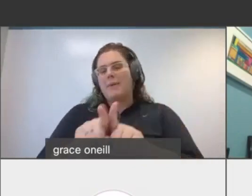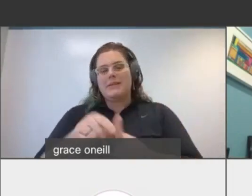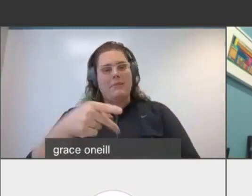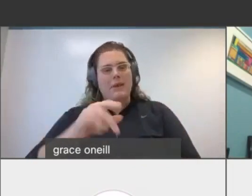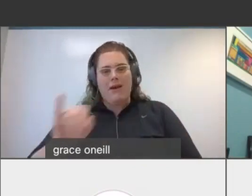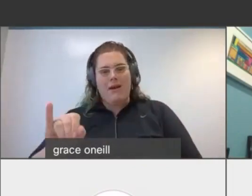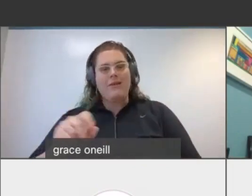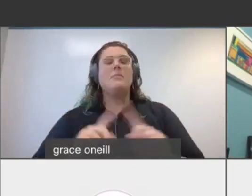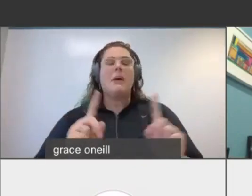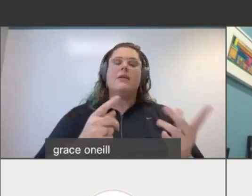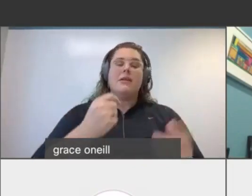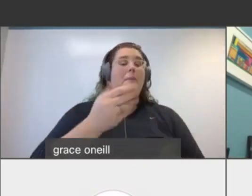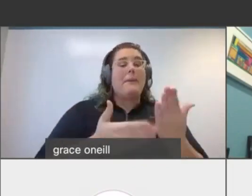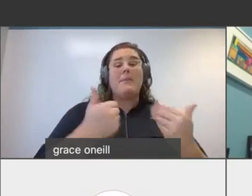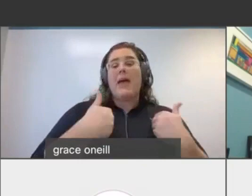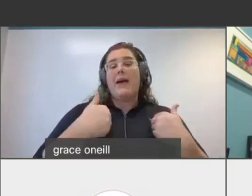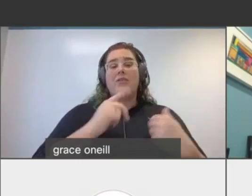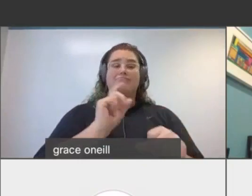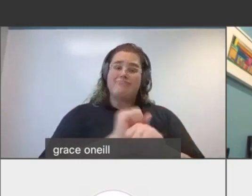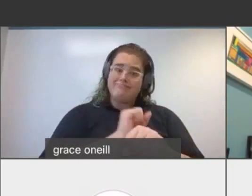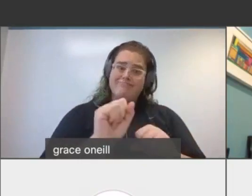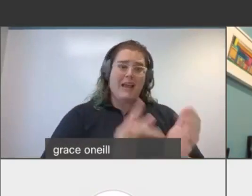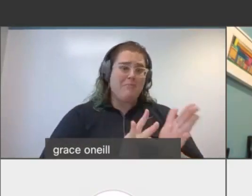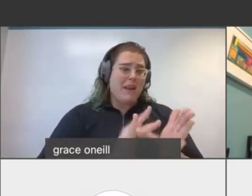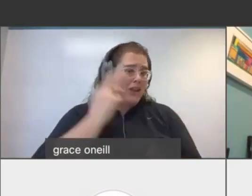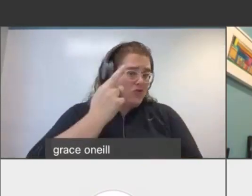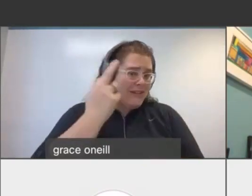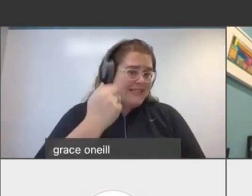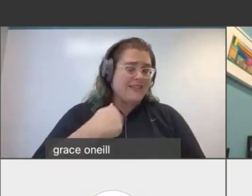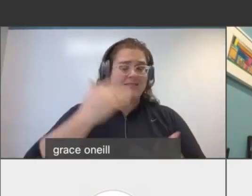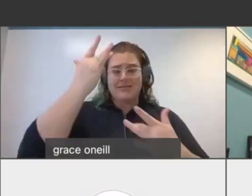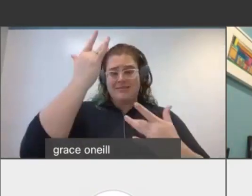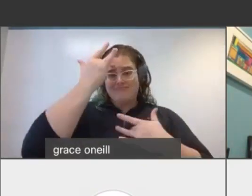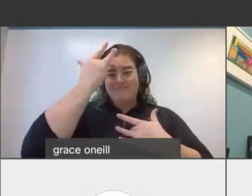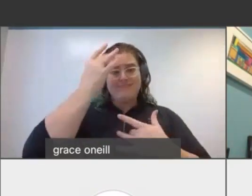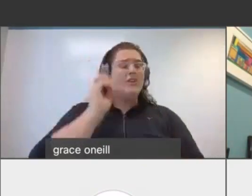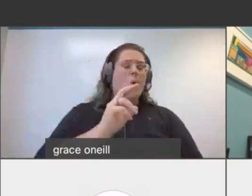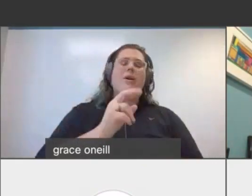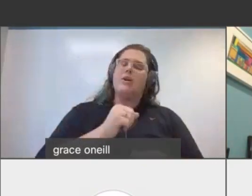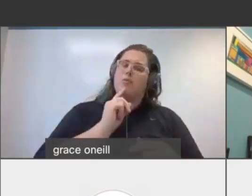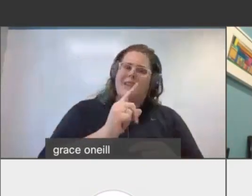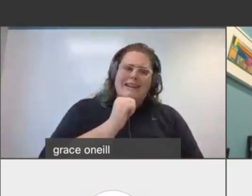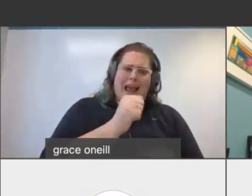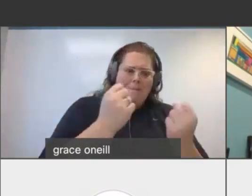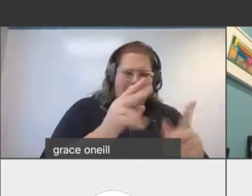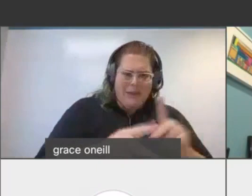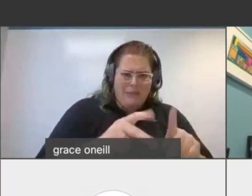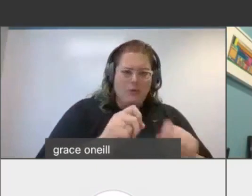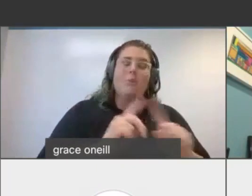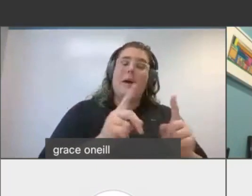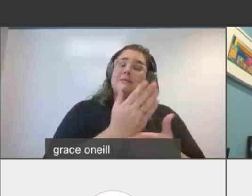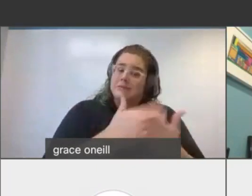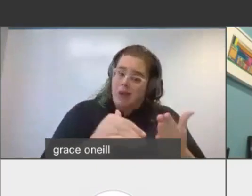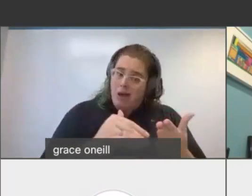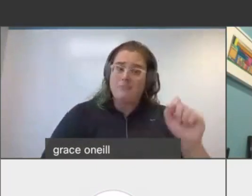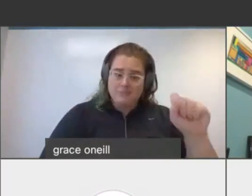they have some health issue, which is a pretty limited scope of people, quite frankly, may not be able to get